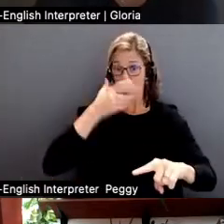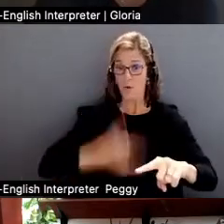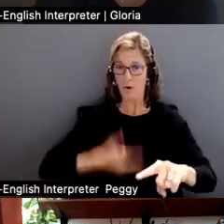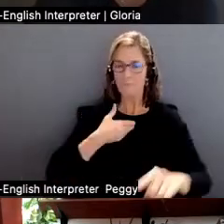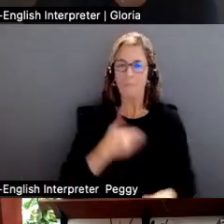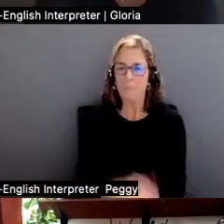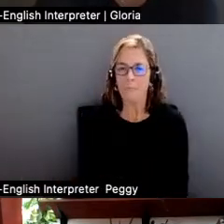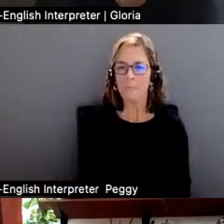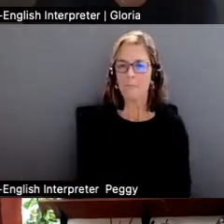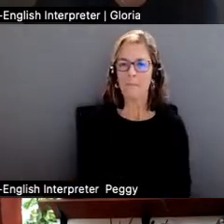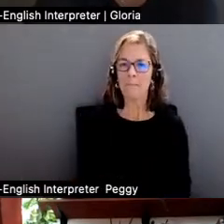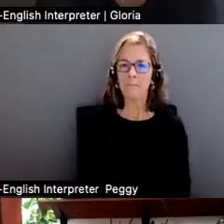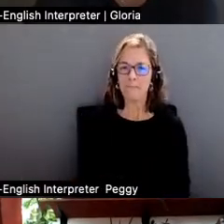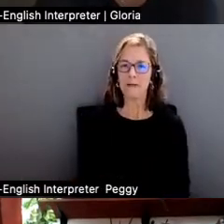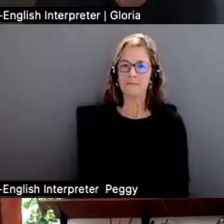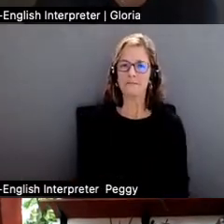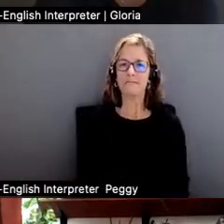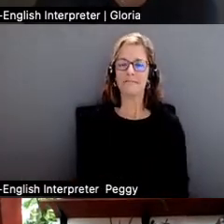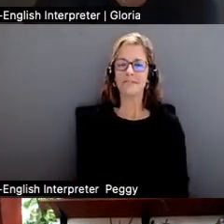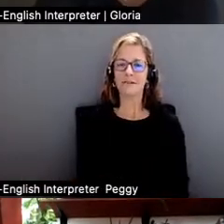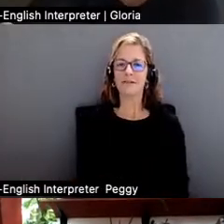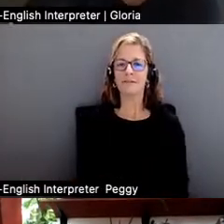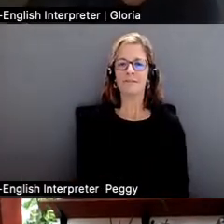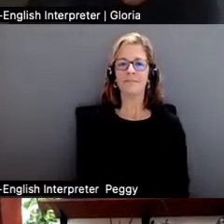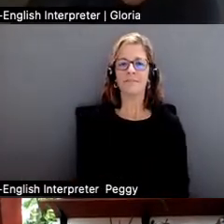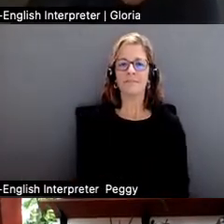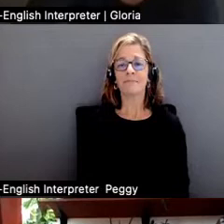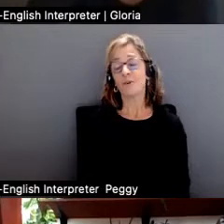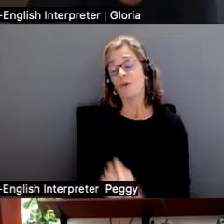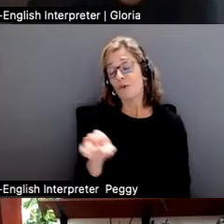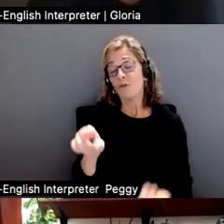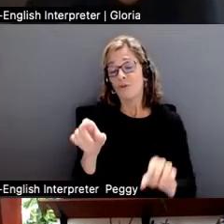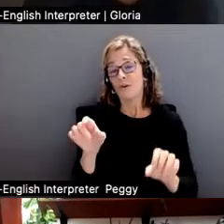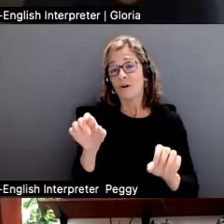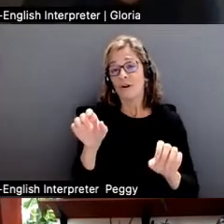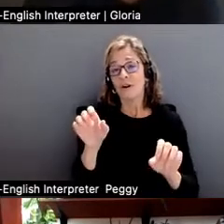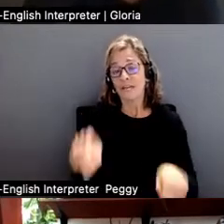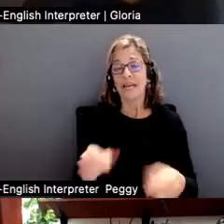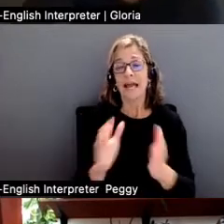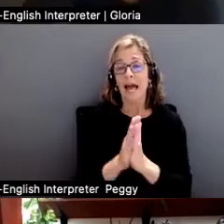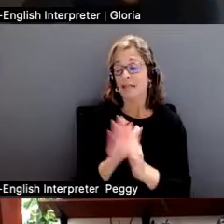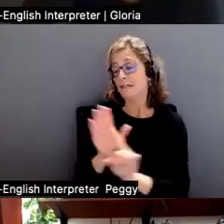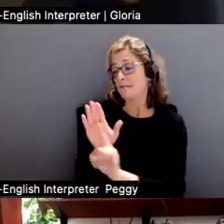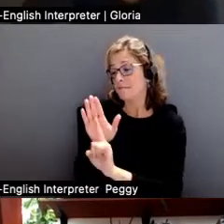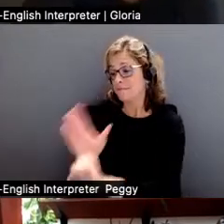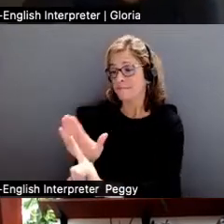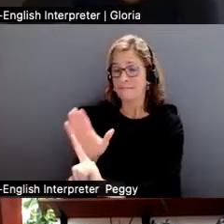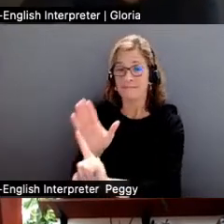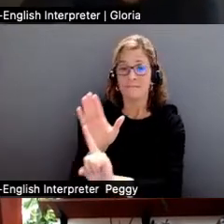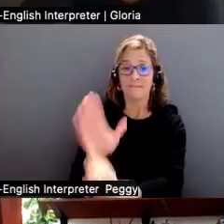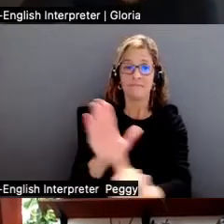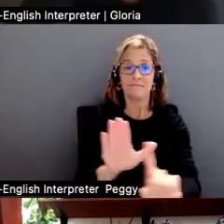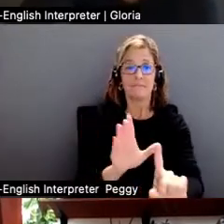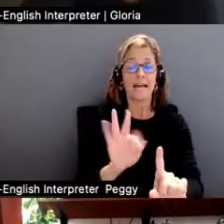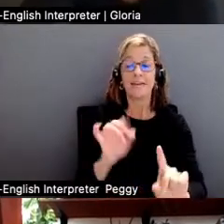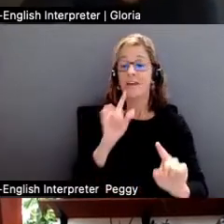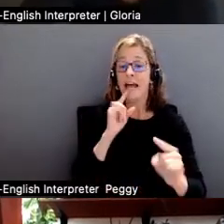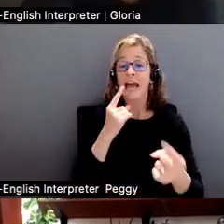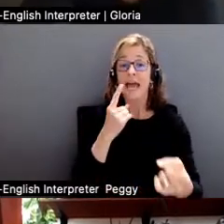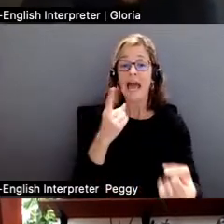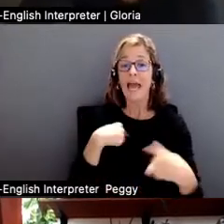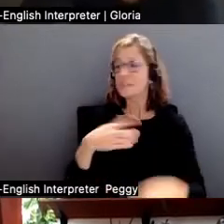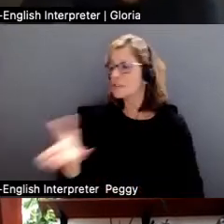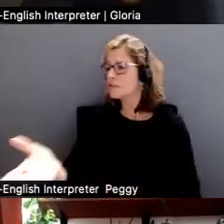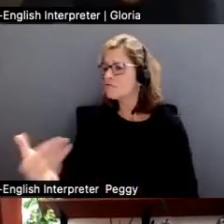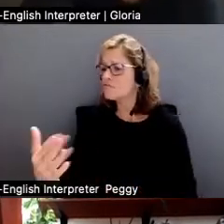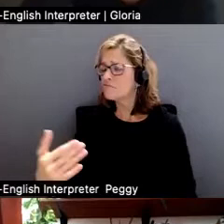is attached to him. Of course, you can always ask students individually who gave a response so they can follow